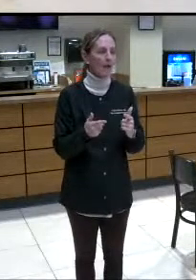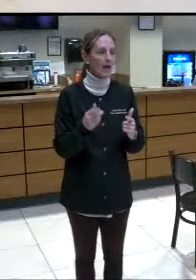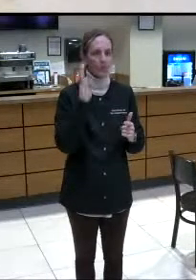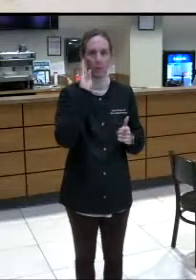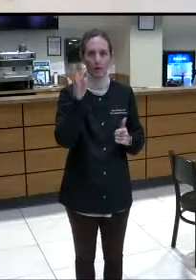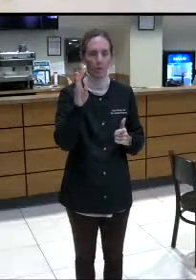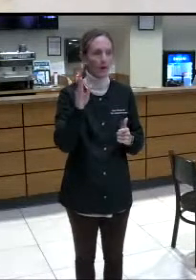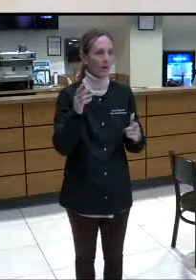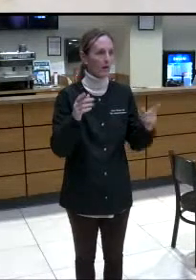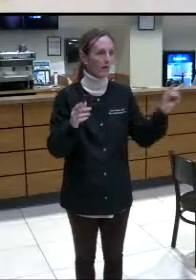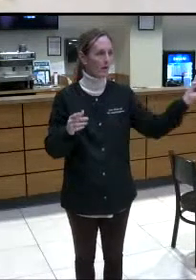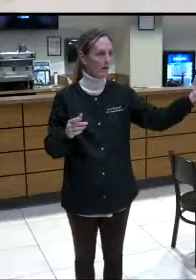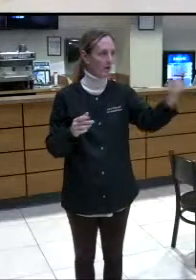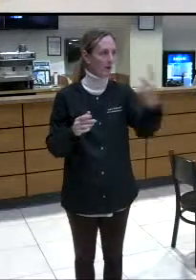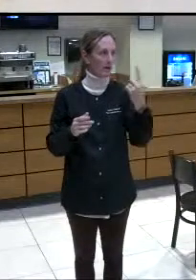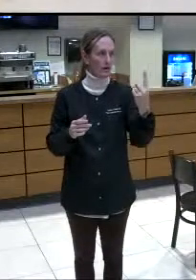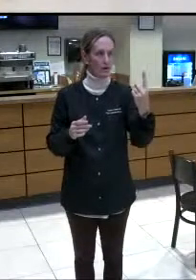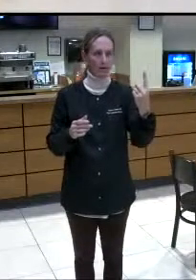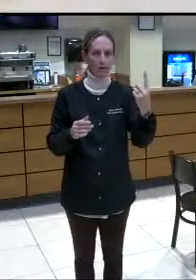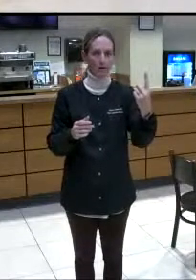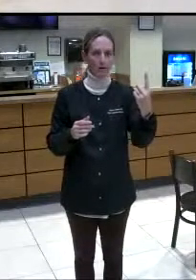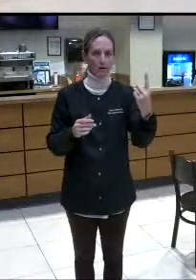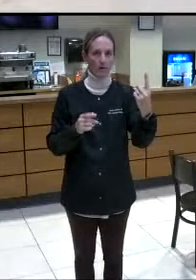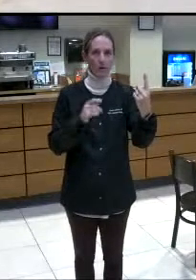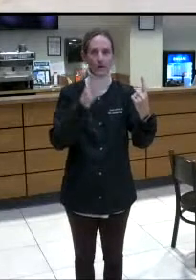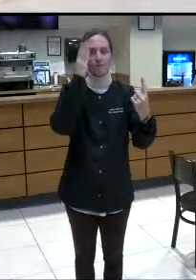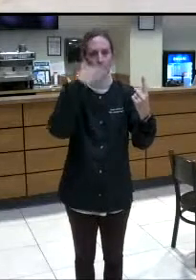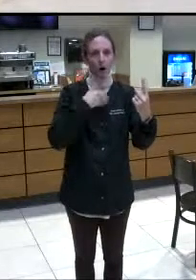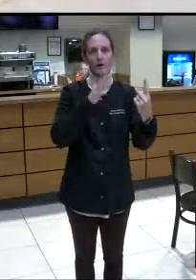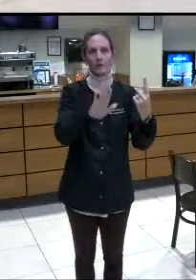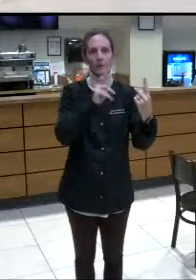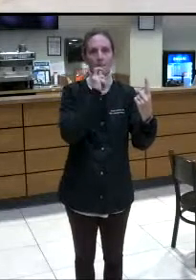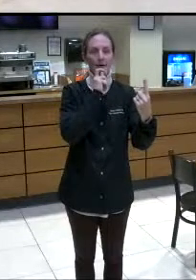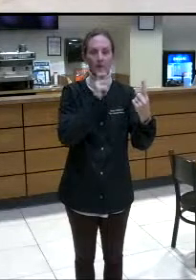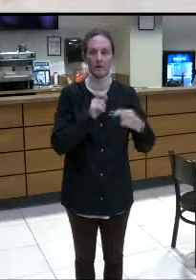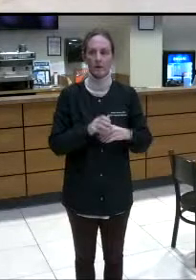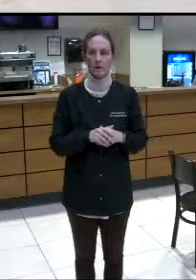and stand in front of your microphone. Please.